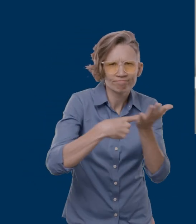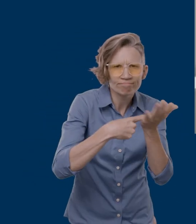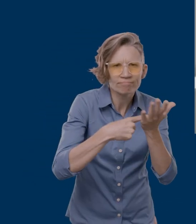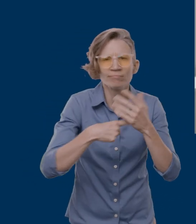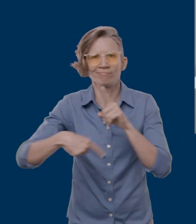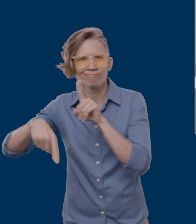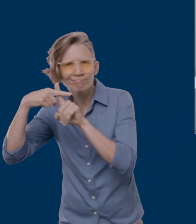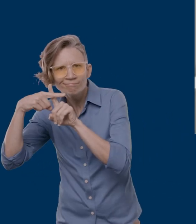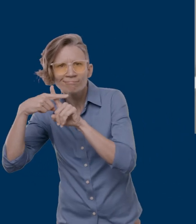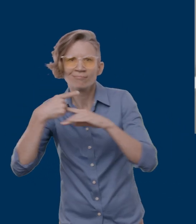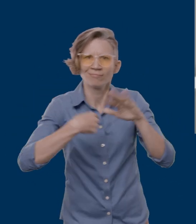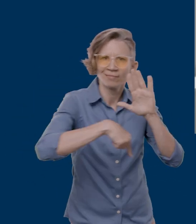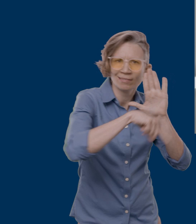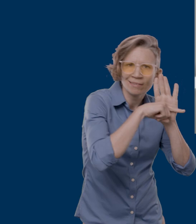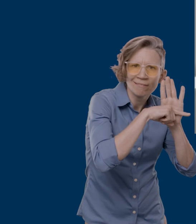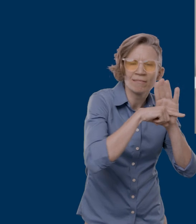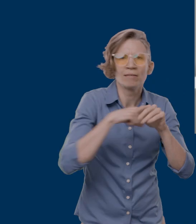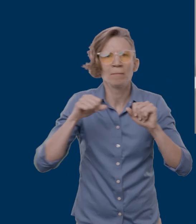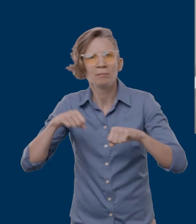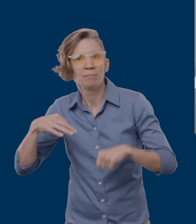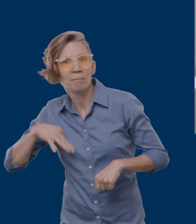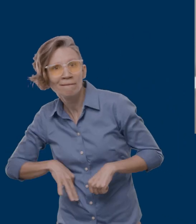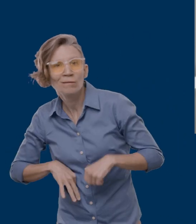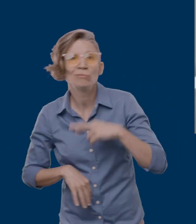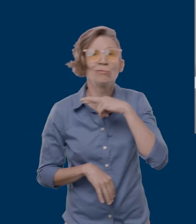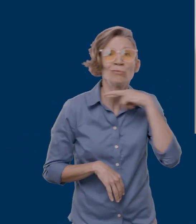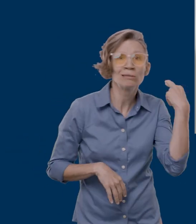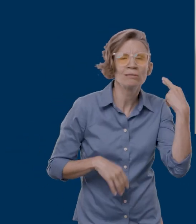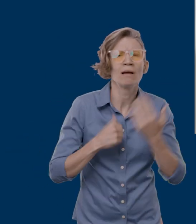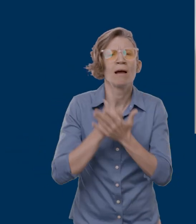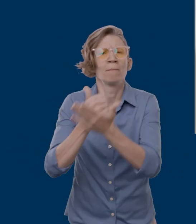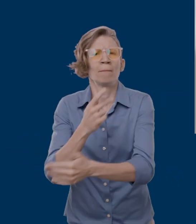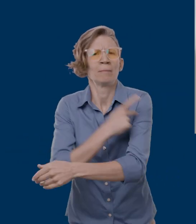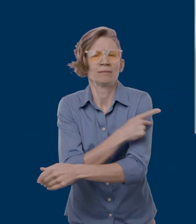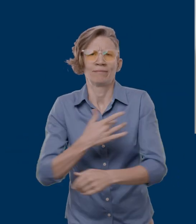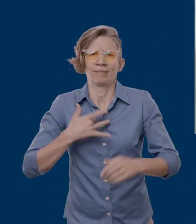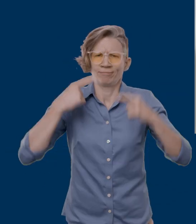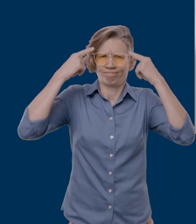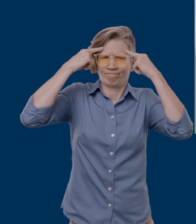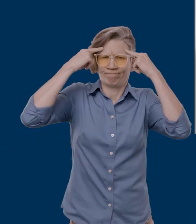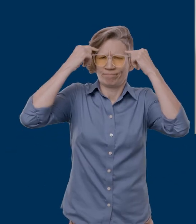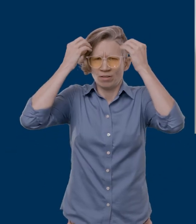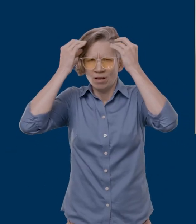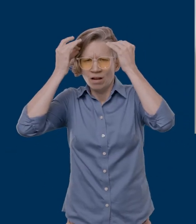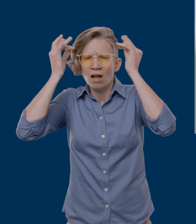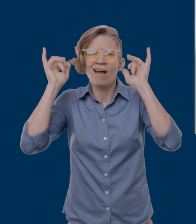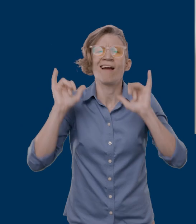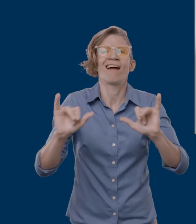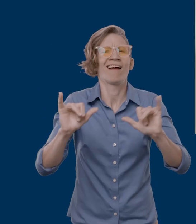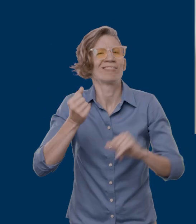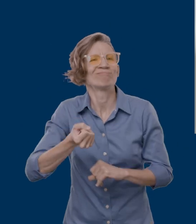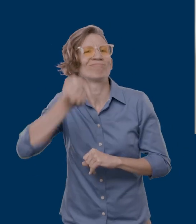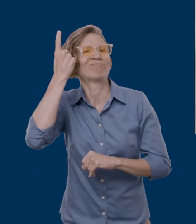cons, the potential benefits, the potential risks, it mostly eases patients' minds to understand this is just one more